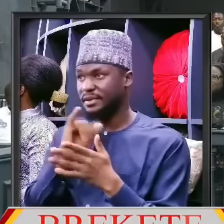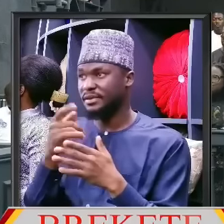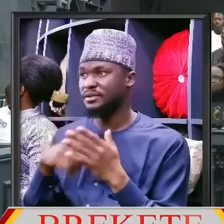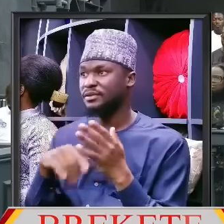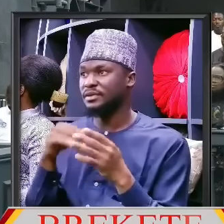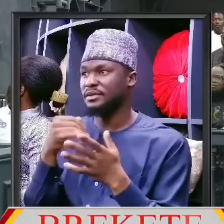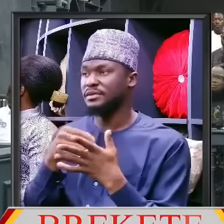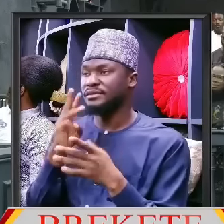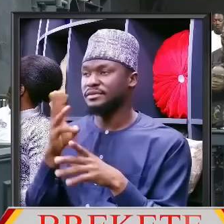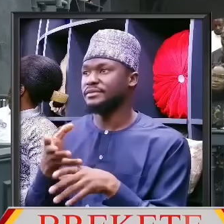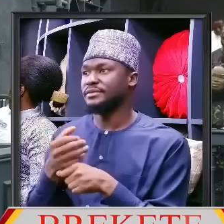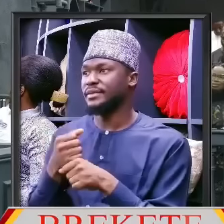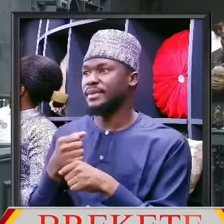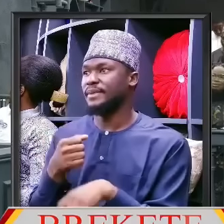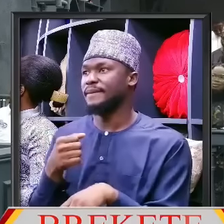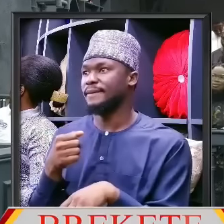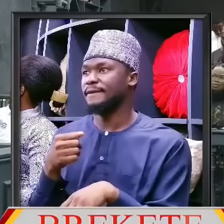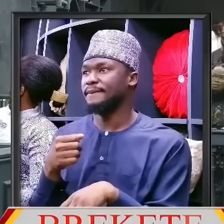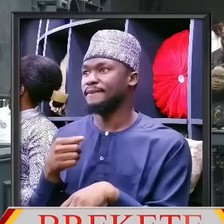exact timeline. If